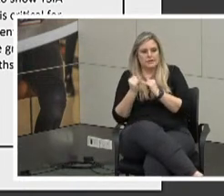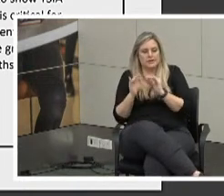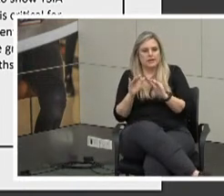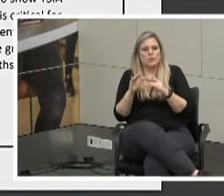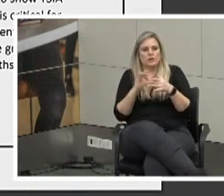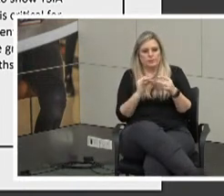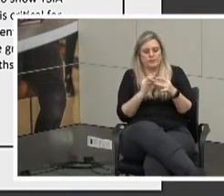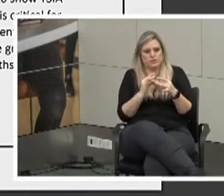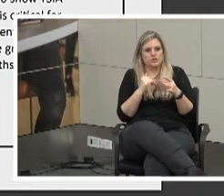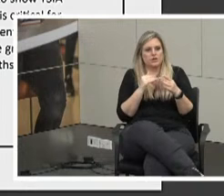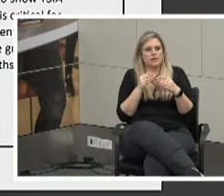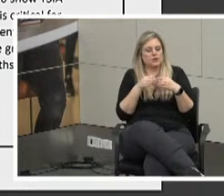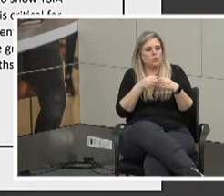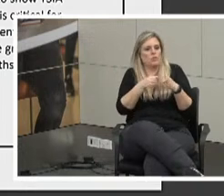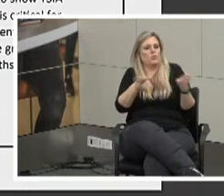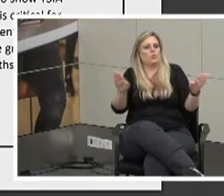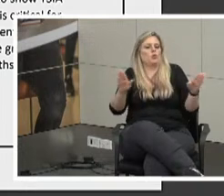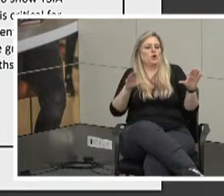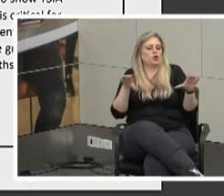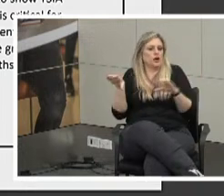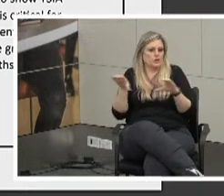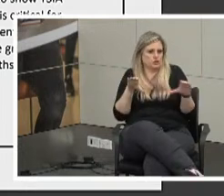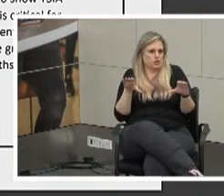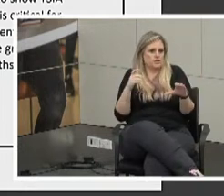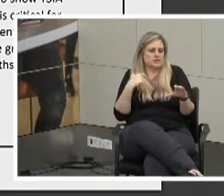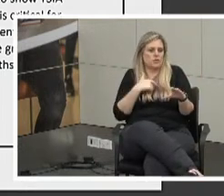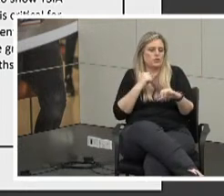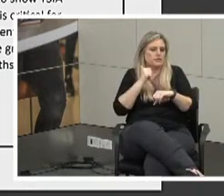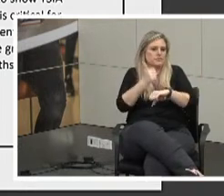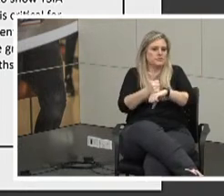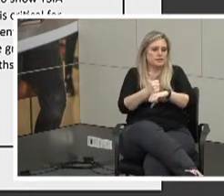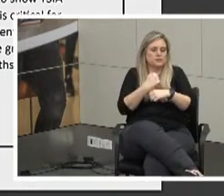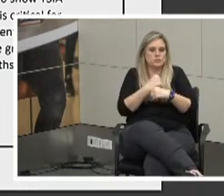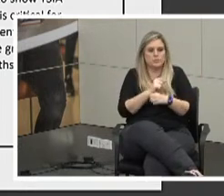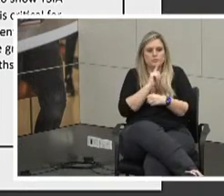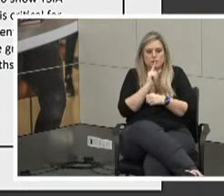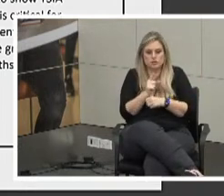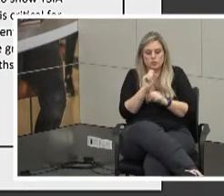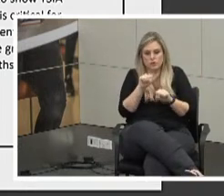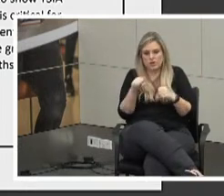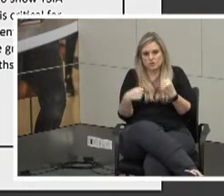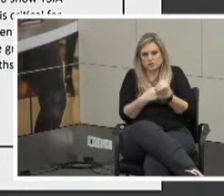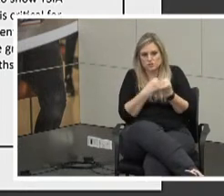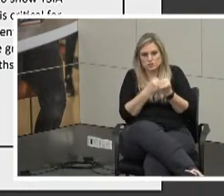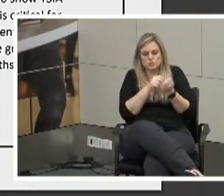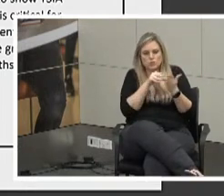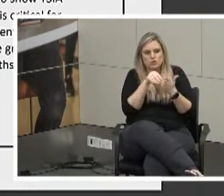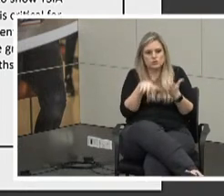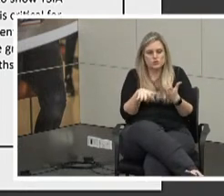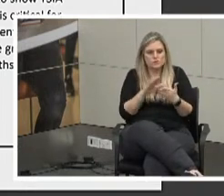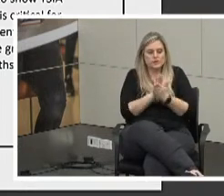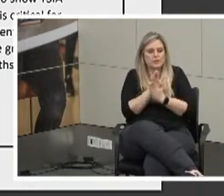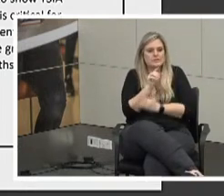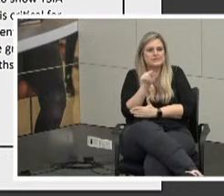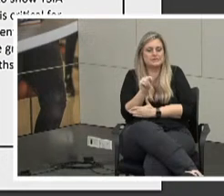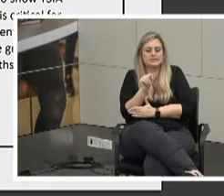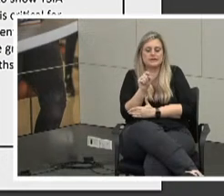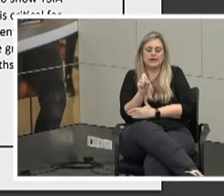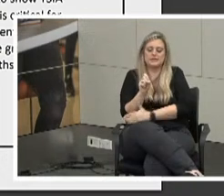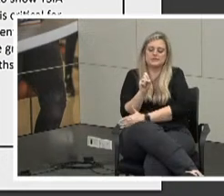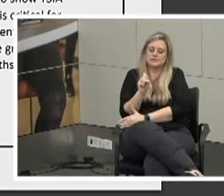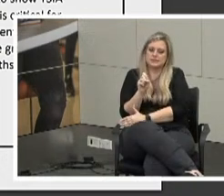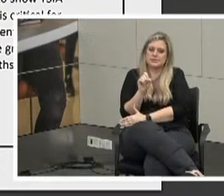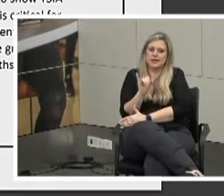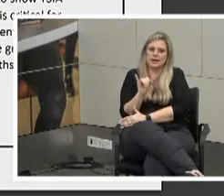back and talk about some of the broader actions that we have put in place to make sure that we can support students in becoming TSI ready uh so one of